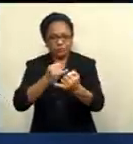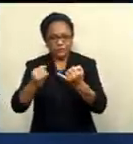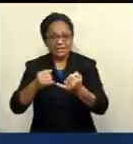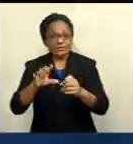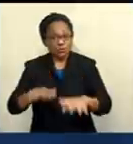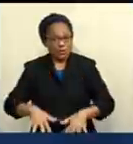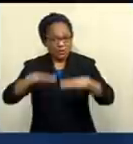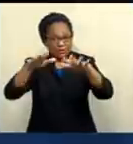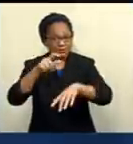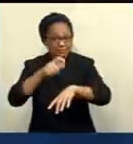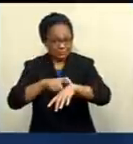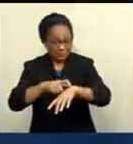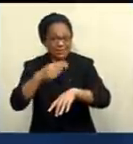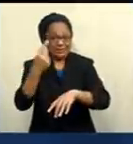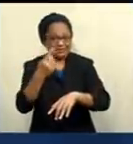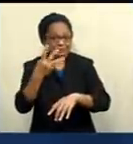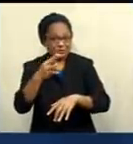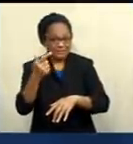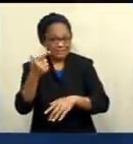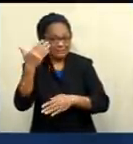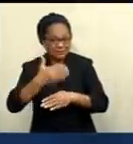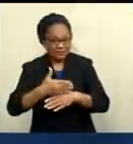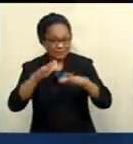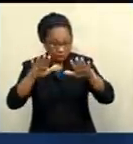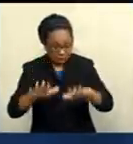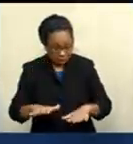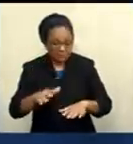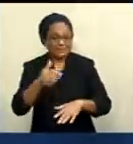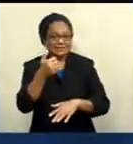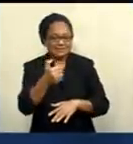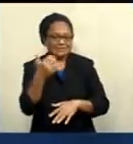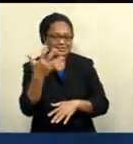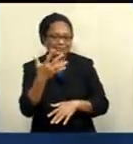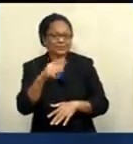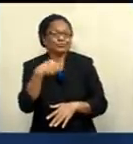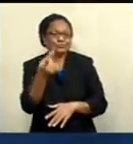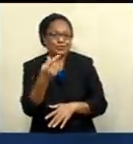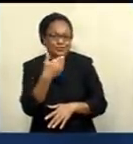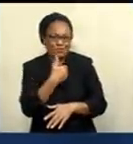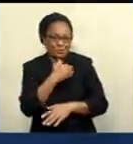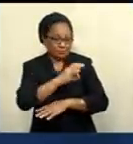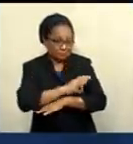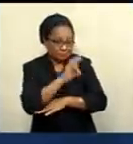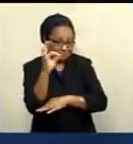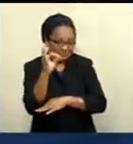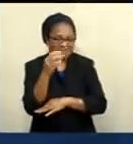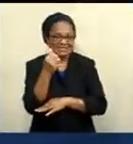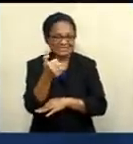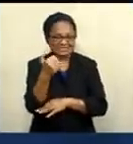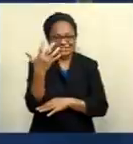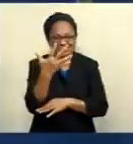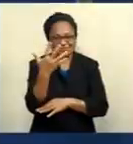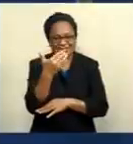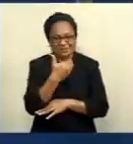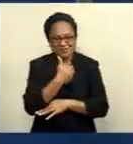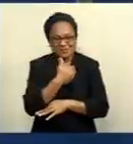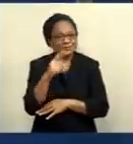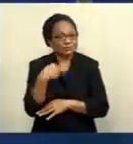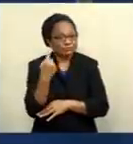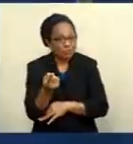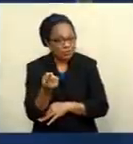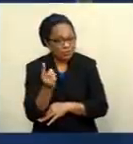at 11:47 tonight, with low tide at 6:15 tomorrow morning. Sunrise is at 6:15. For